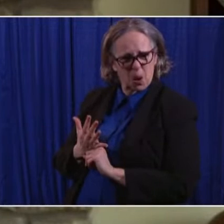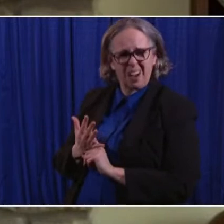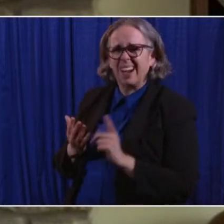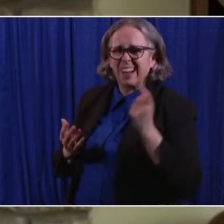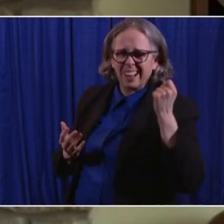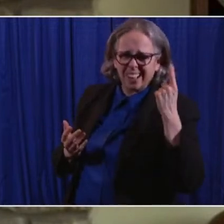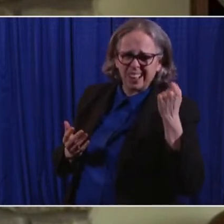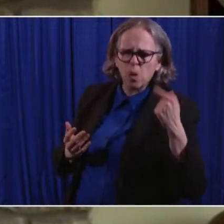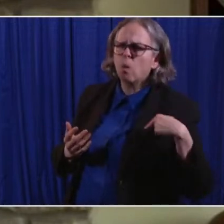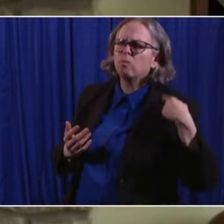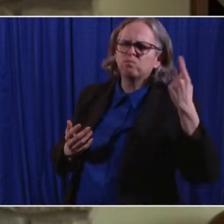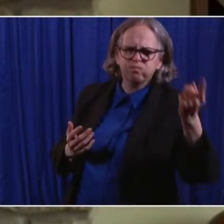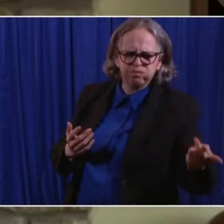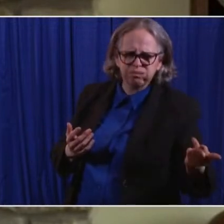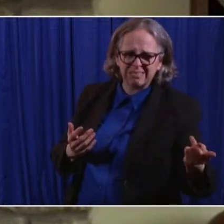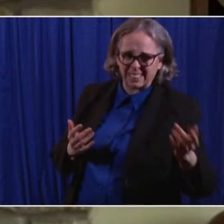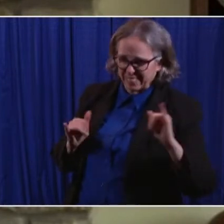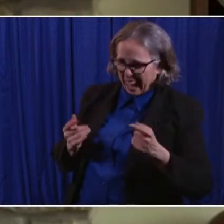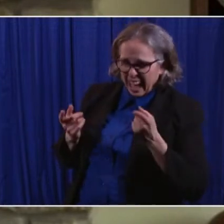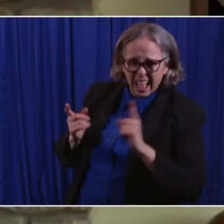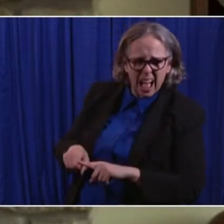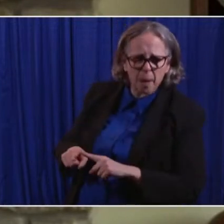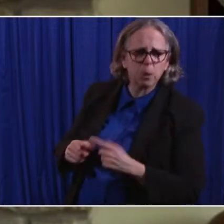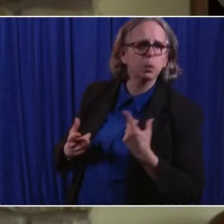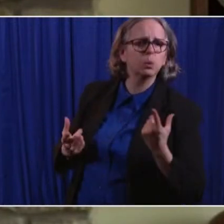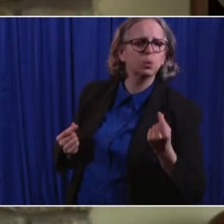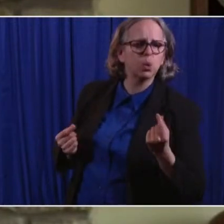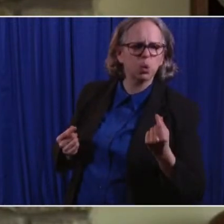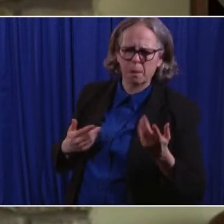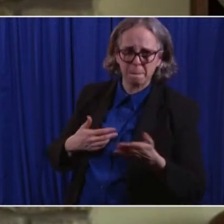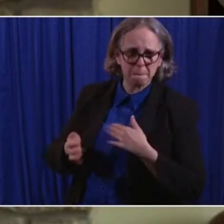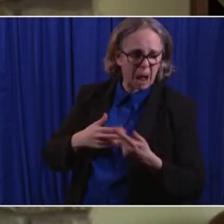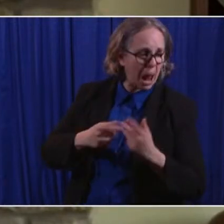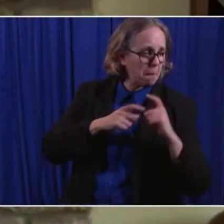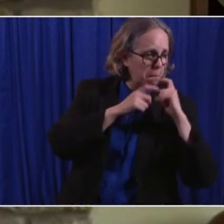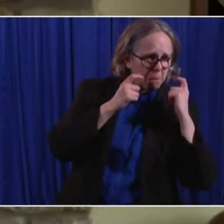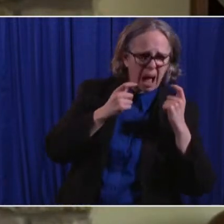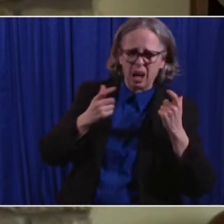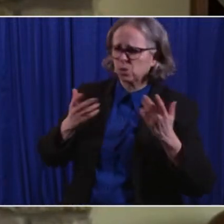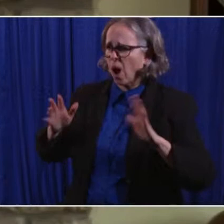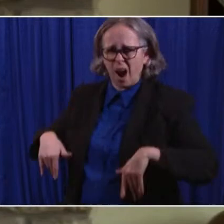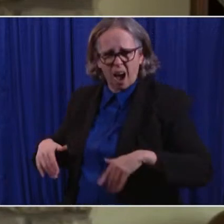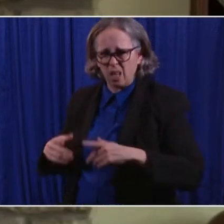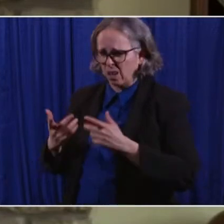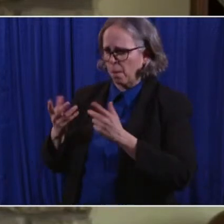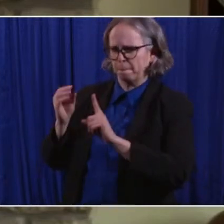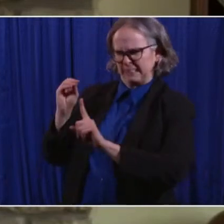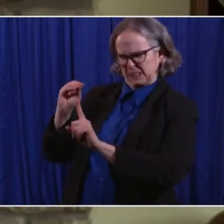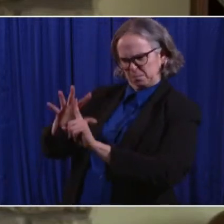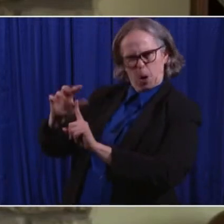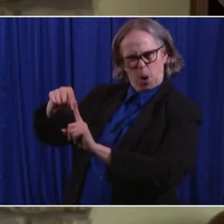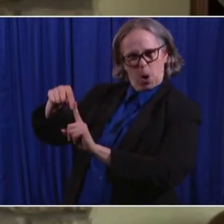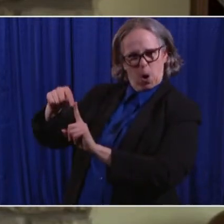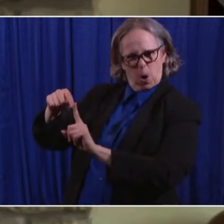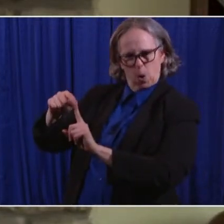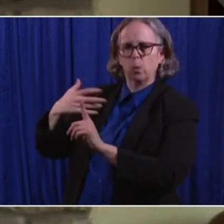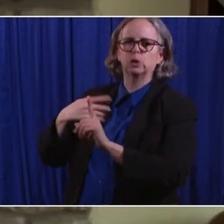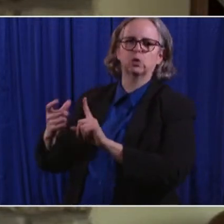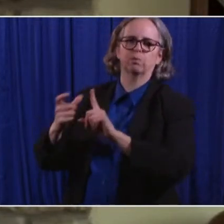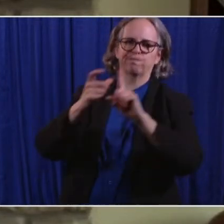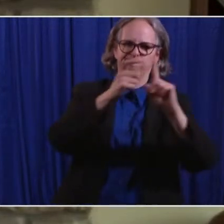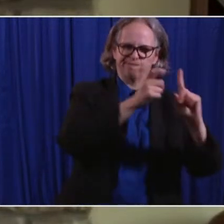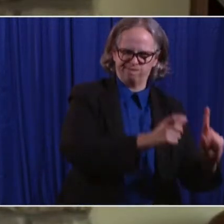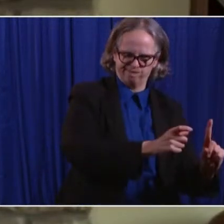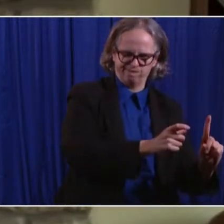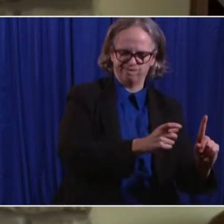they're in a classroom, everybody's wearing a mask, they're exposed, they do not have to quarantine